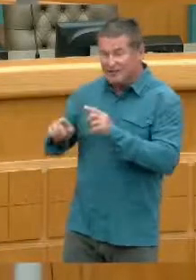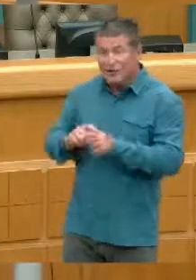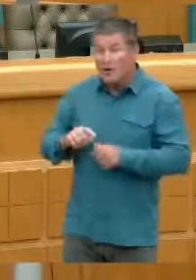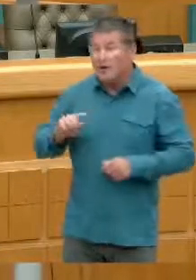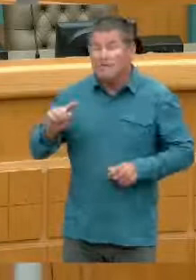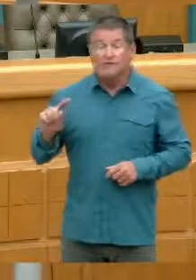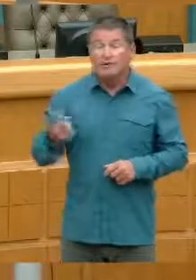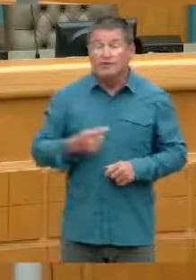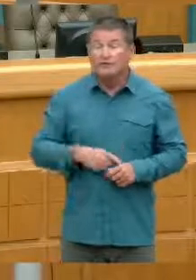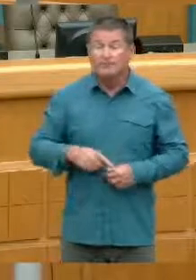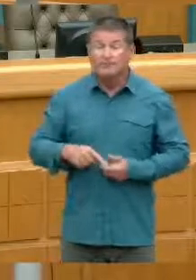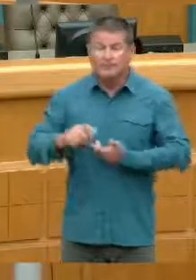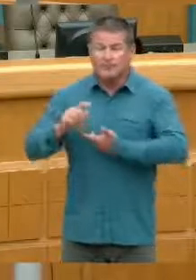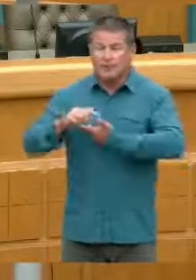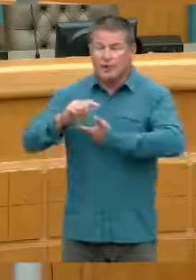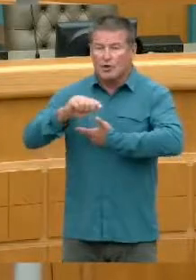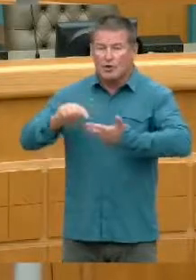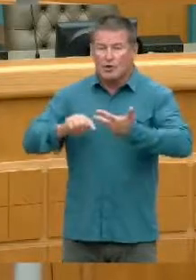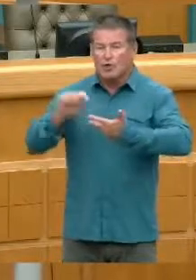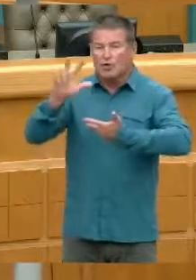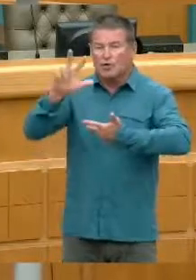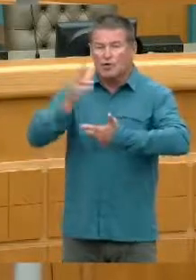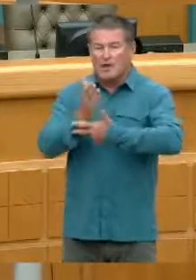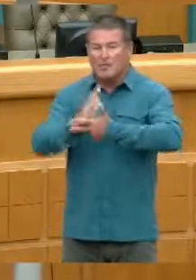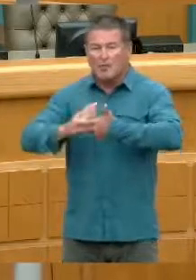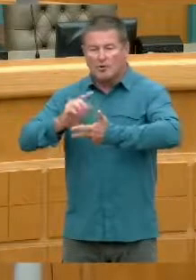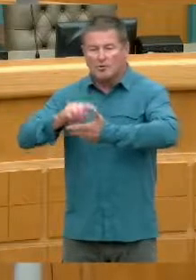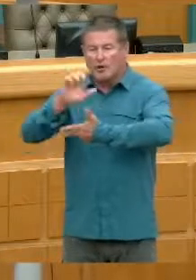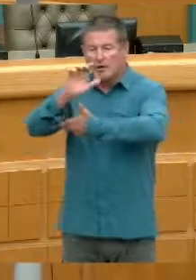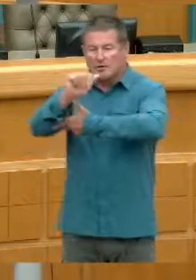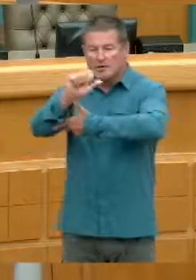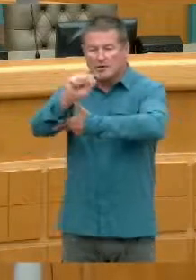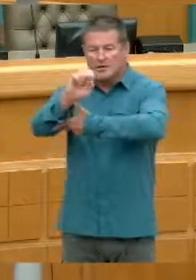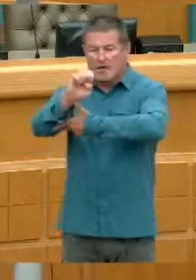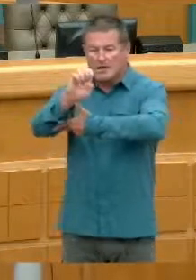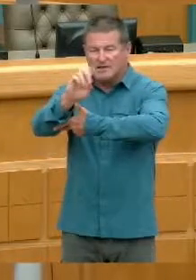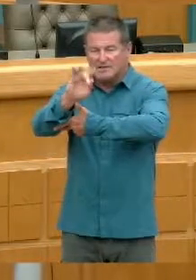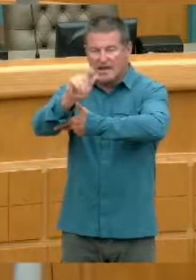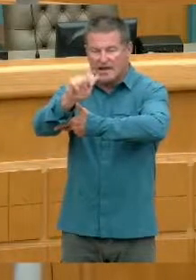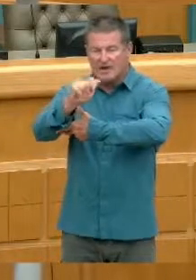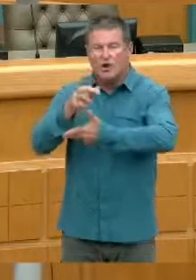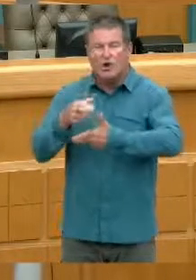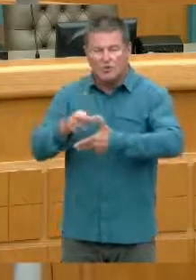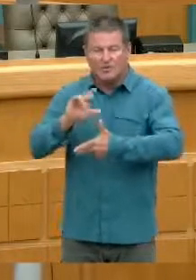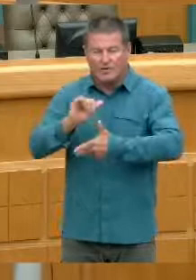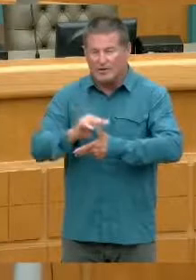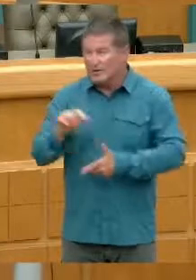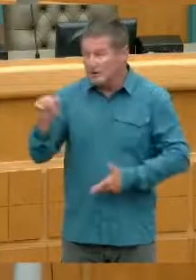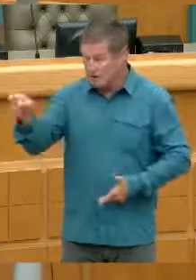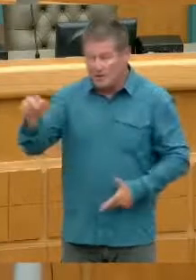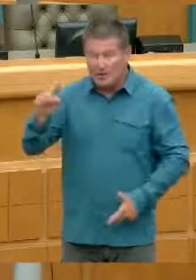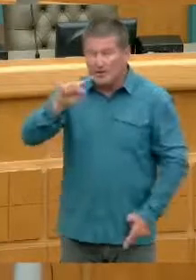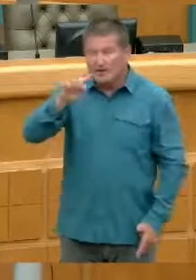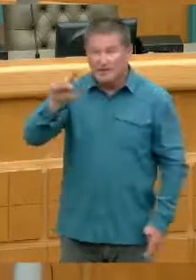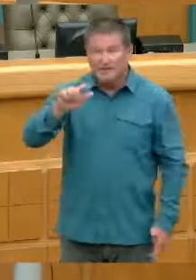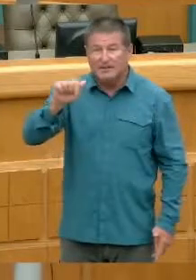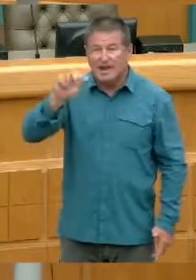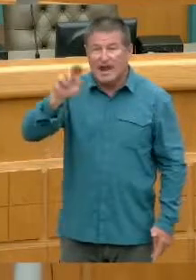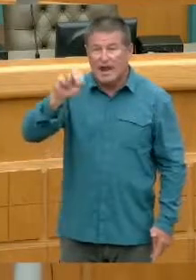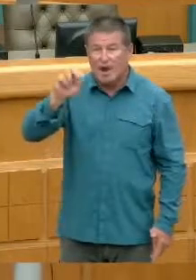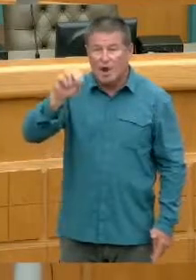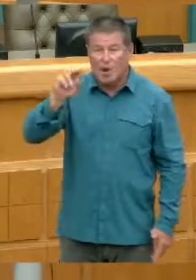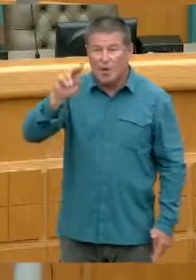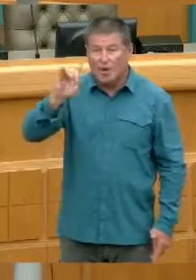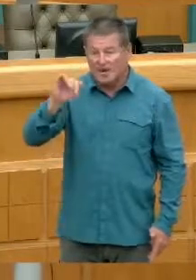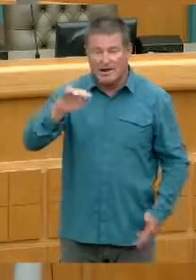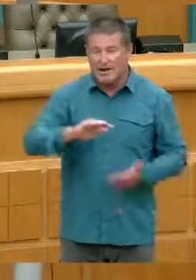on case data, where we review some of the data that we saw. Because City Manager Zanoni is quickly becoming a statistical expert,